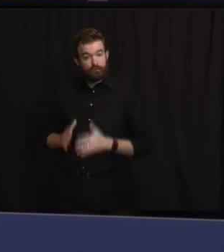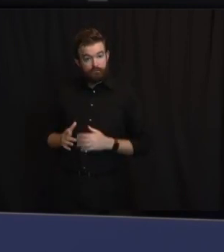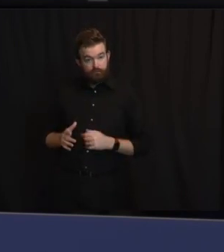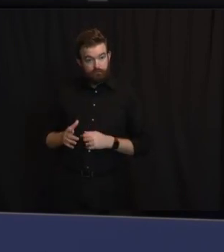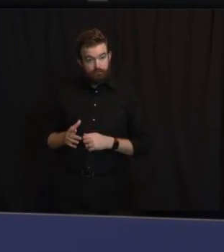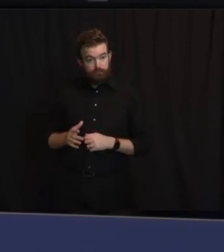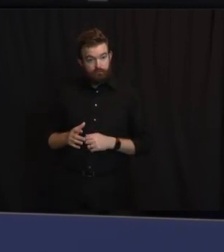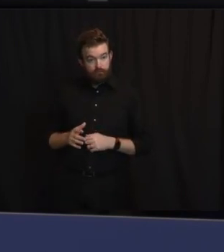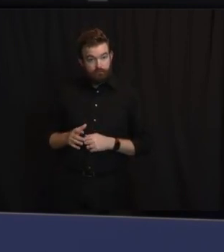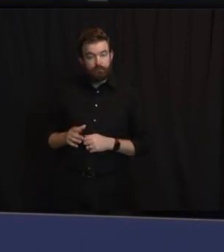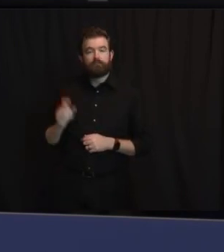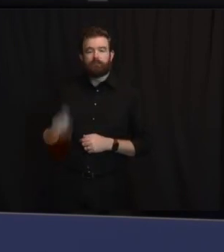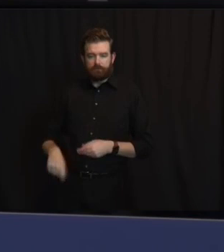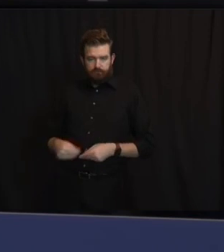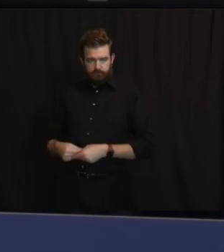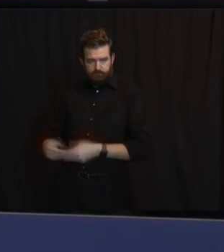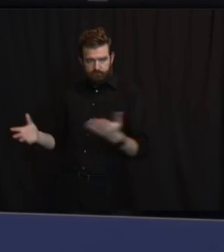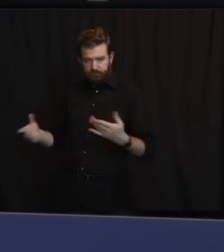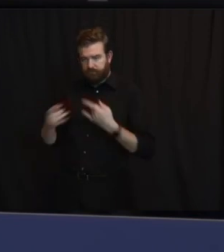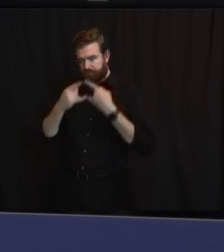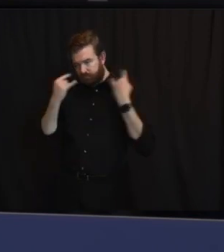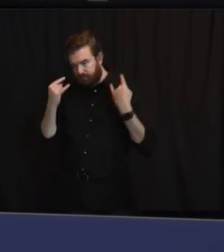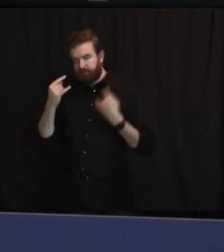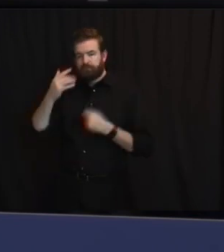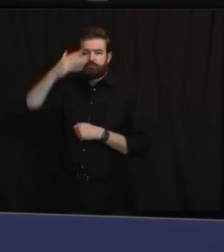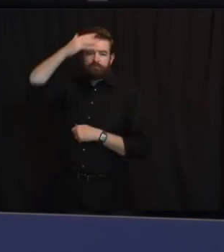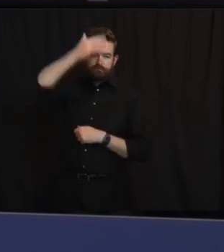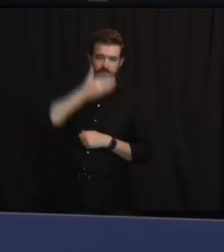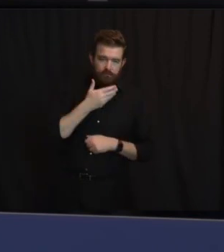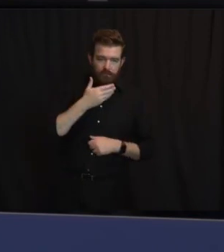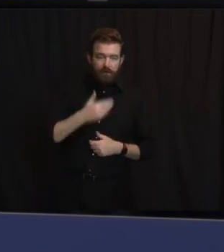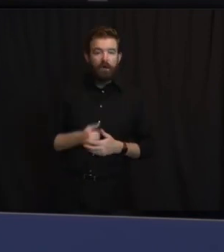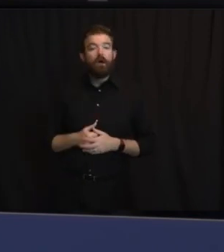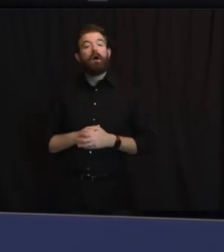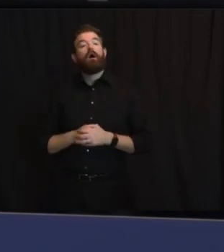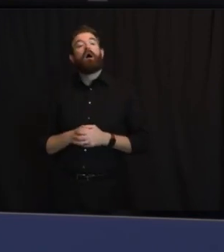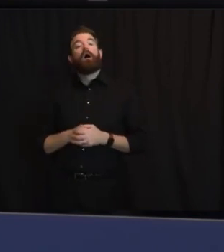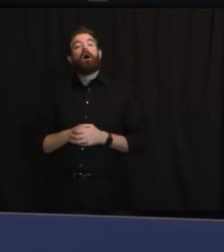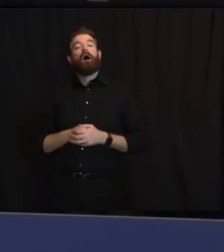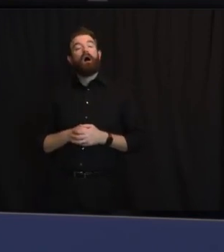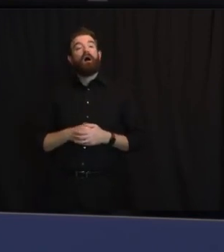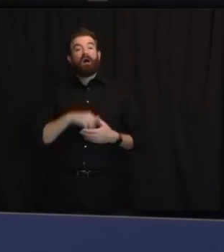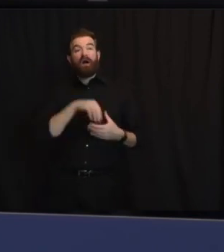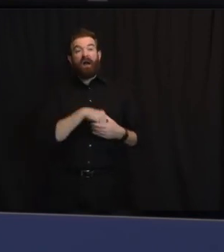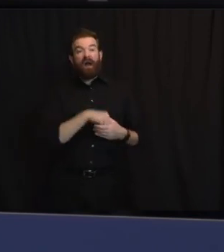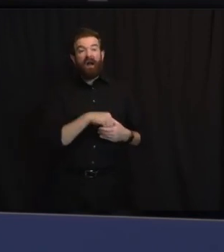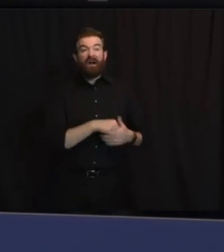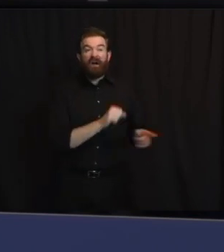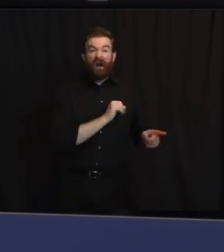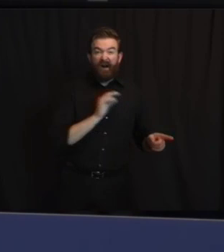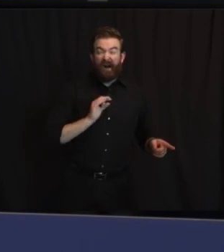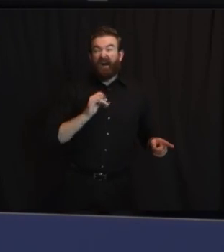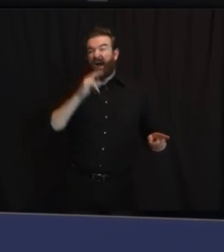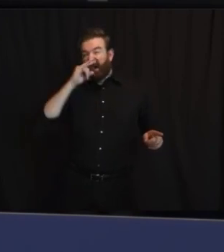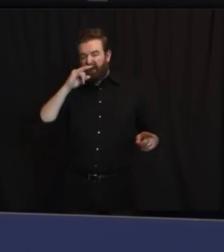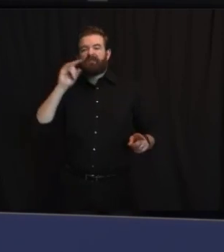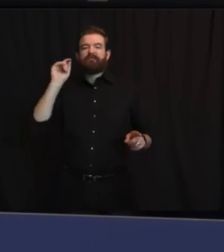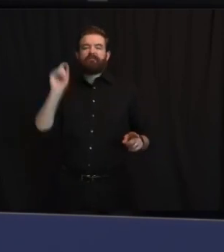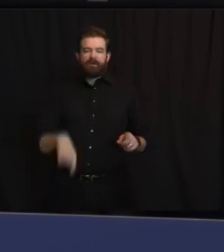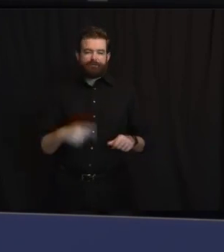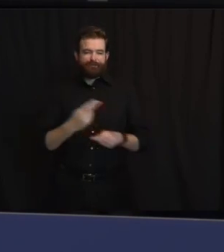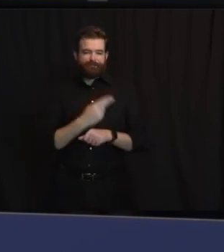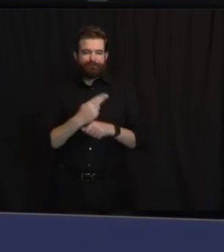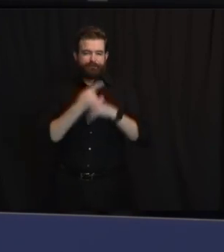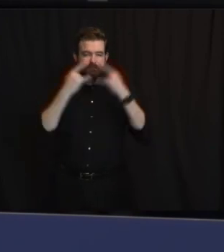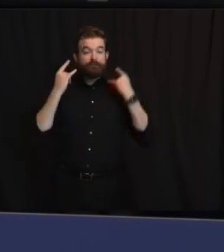face coverings. Indoor, campers should wear face coverings at all times, particularly when physical distancing is